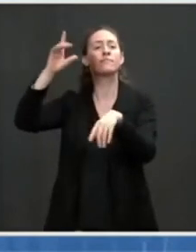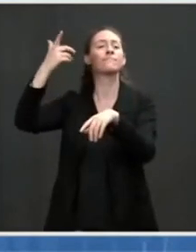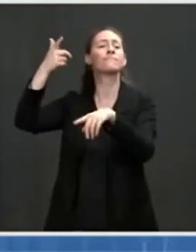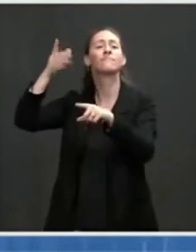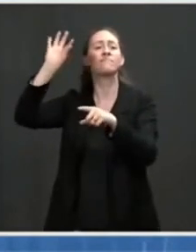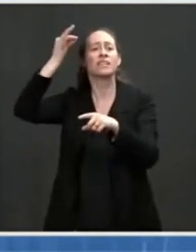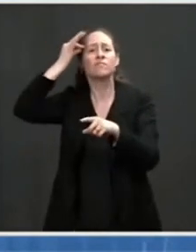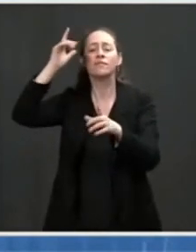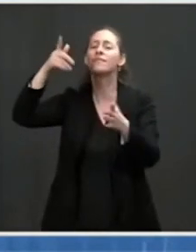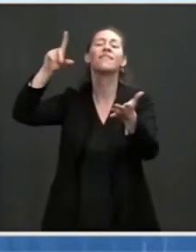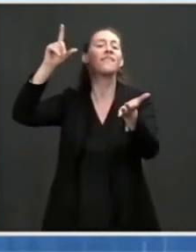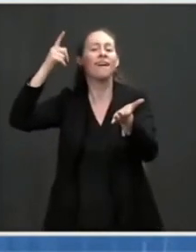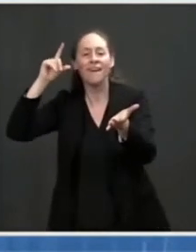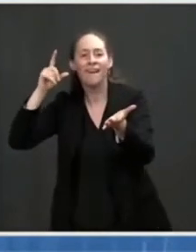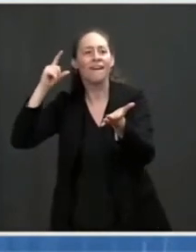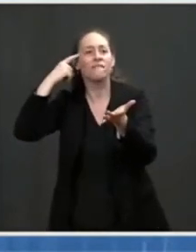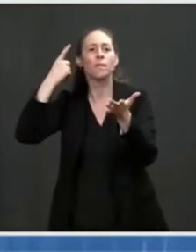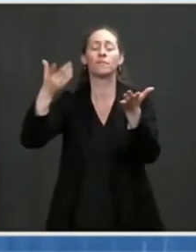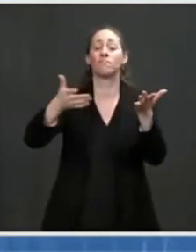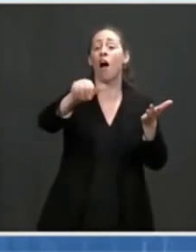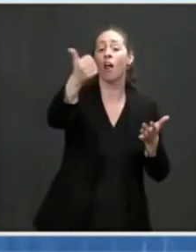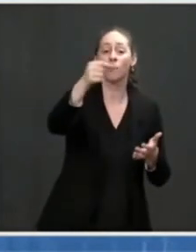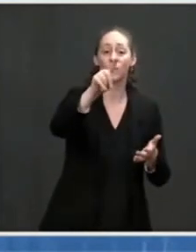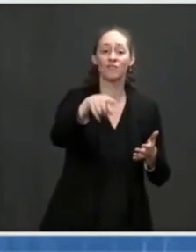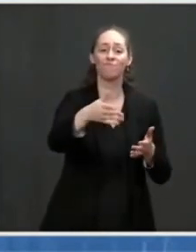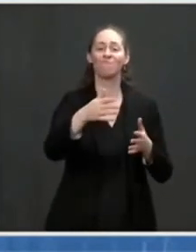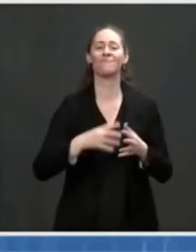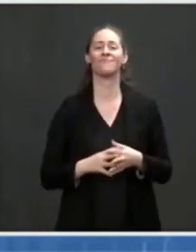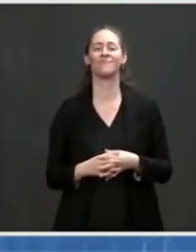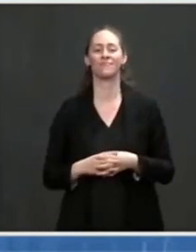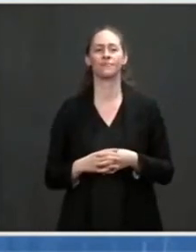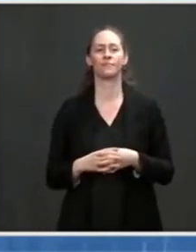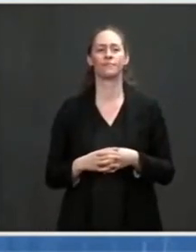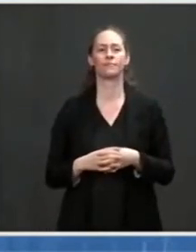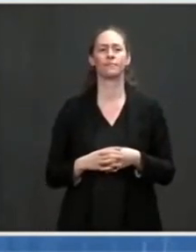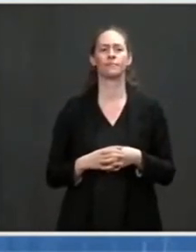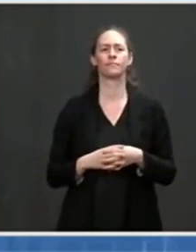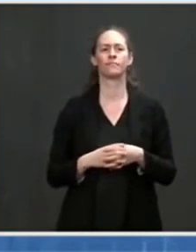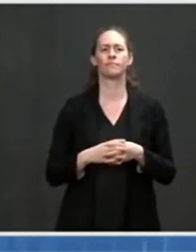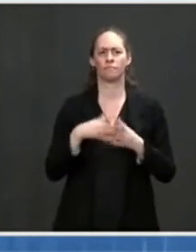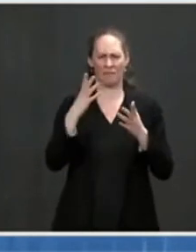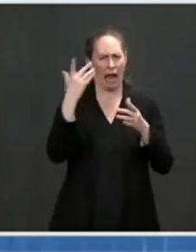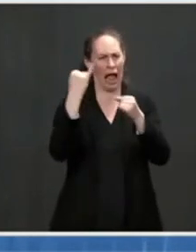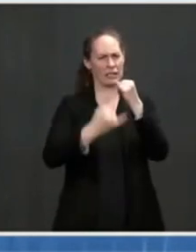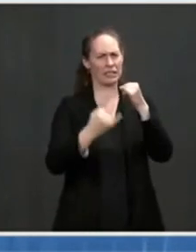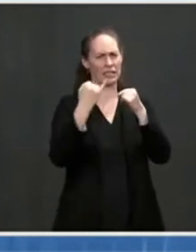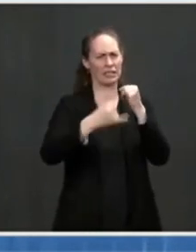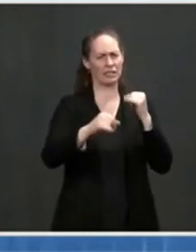Next question. All right, we have time for one more question. We'll go to Kristen Welker at NBC.